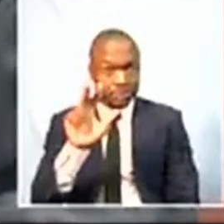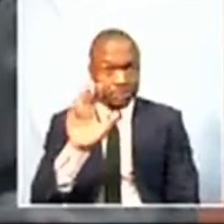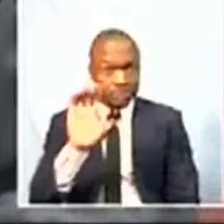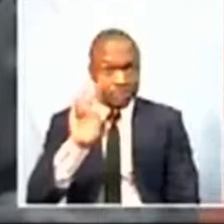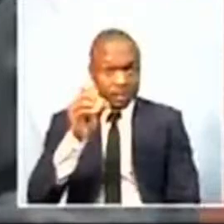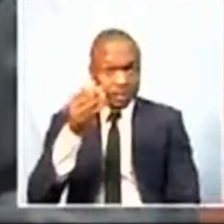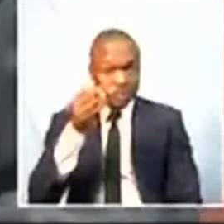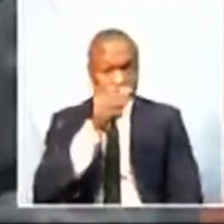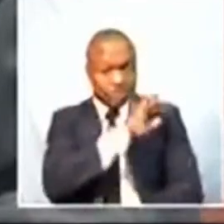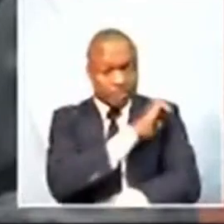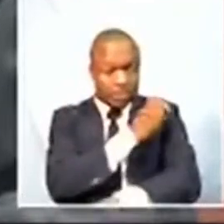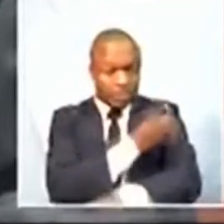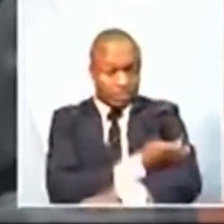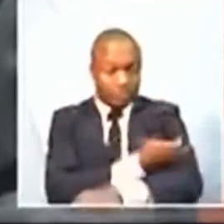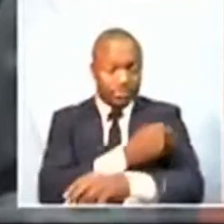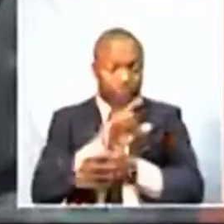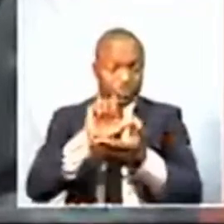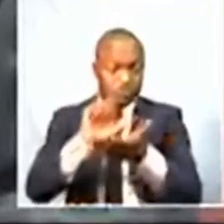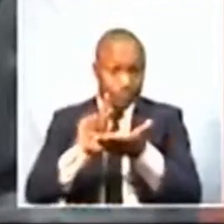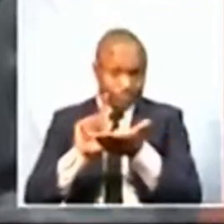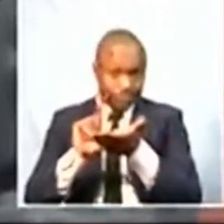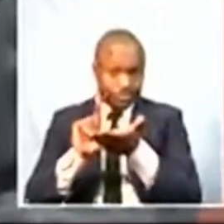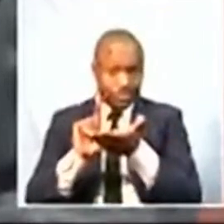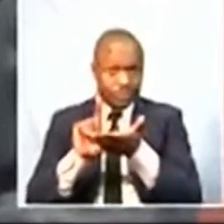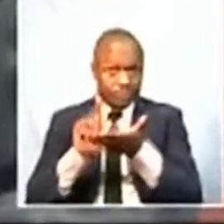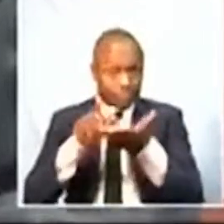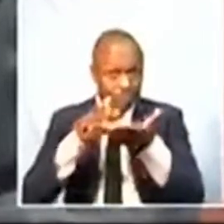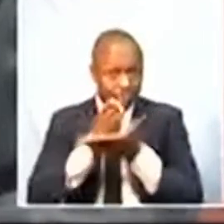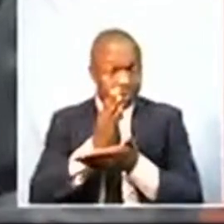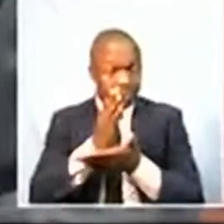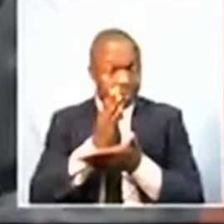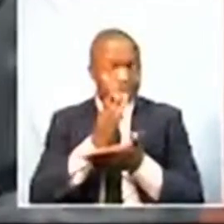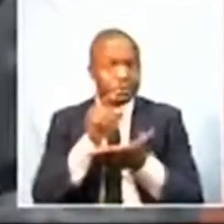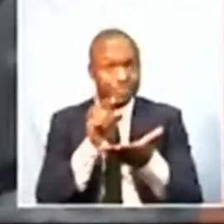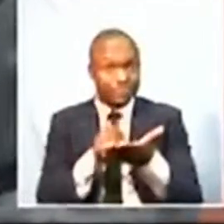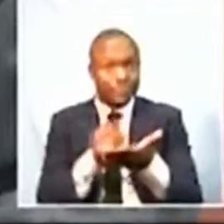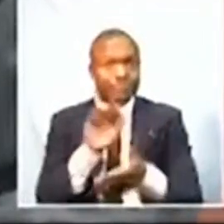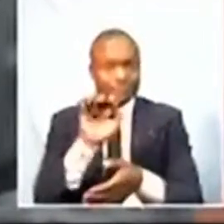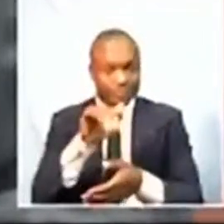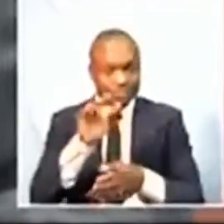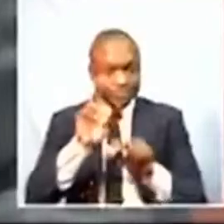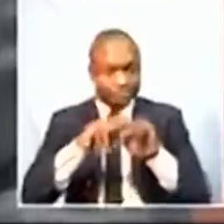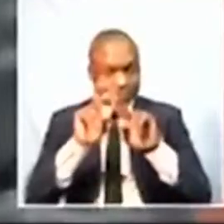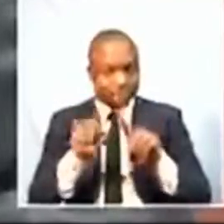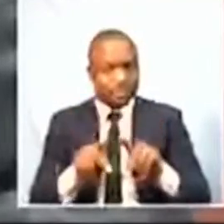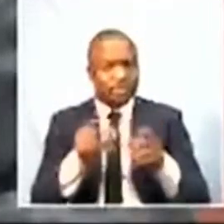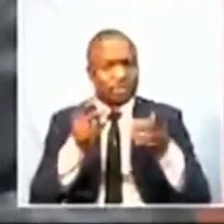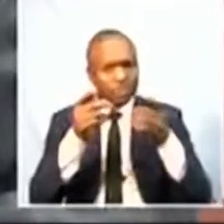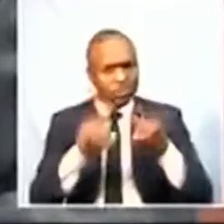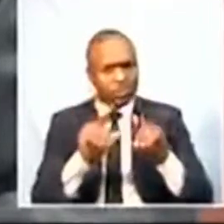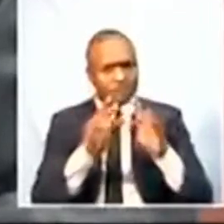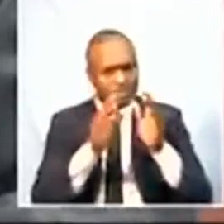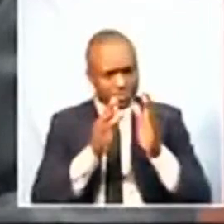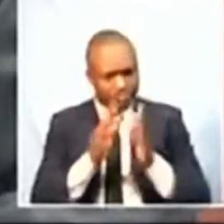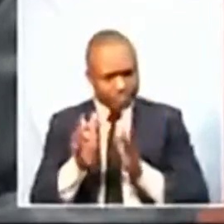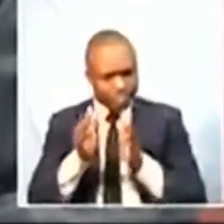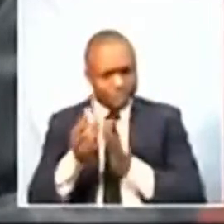CDF empowerment loans. Is that the right schedule? Yes, Chair. Yes. So when did you prepare this